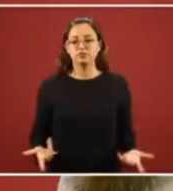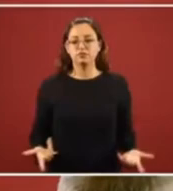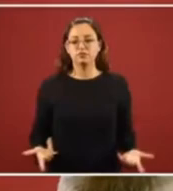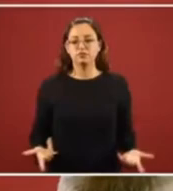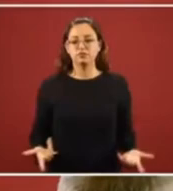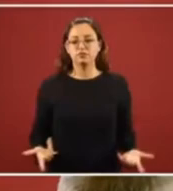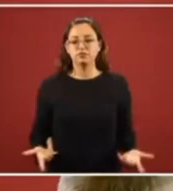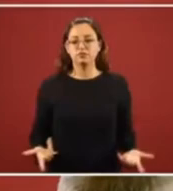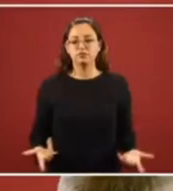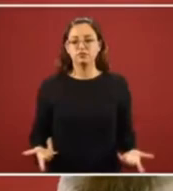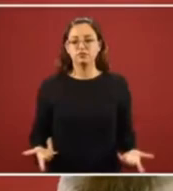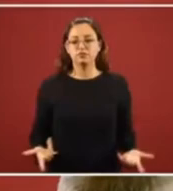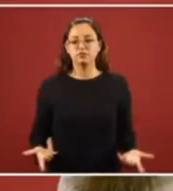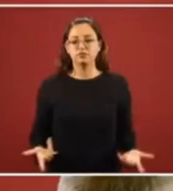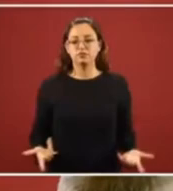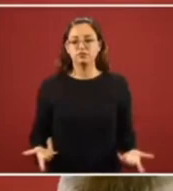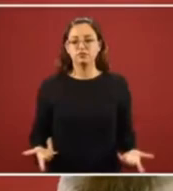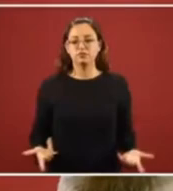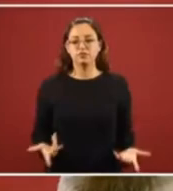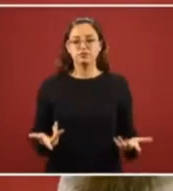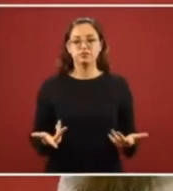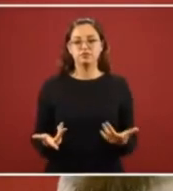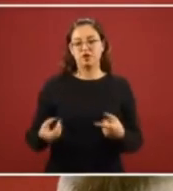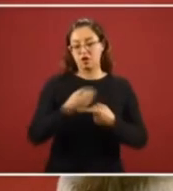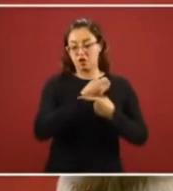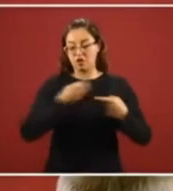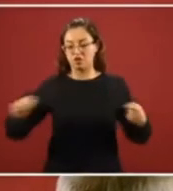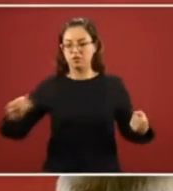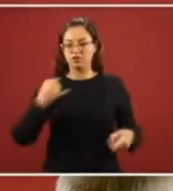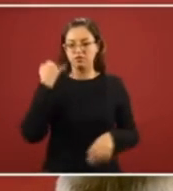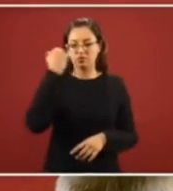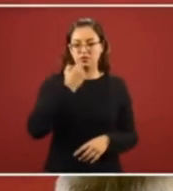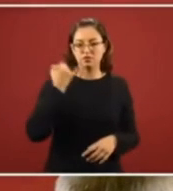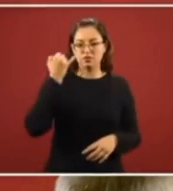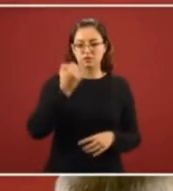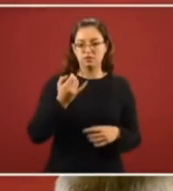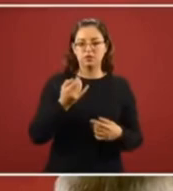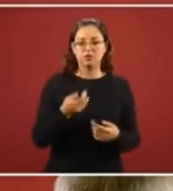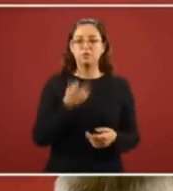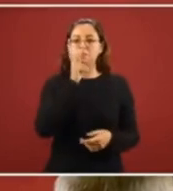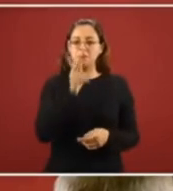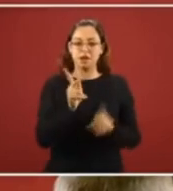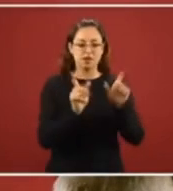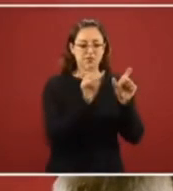of language that of putting the